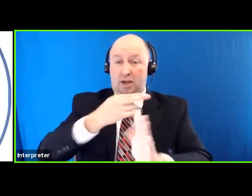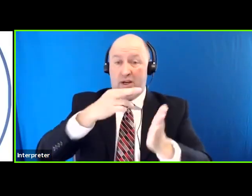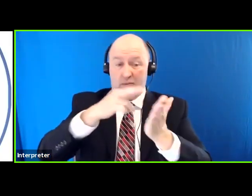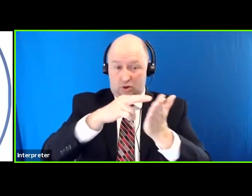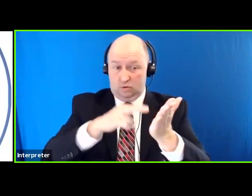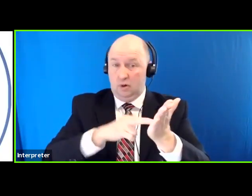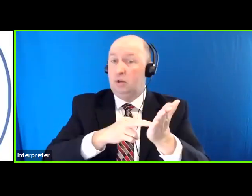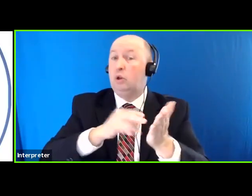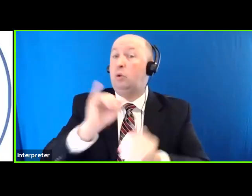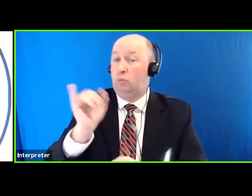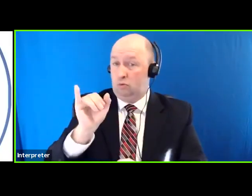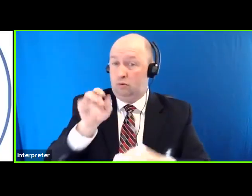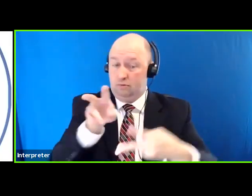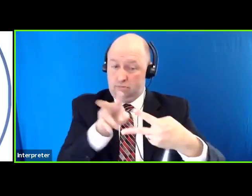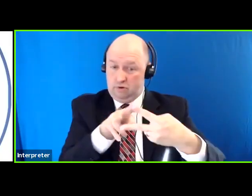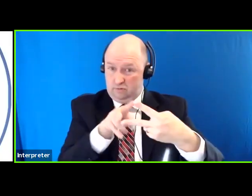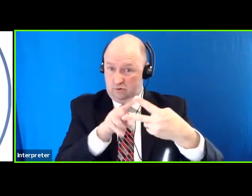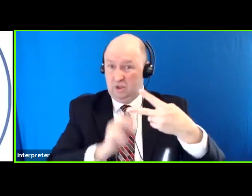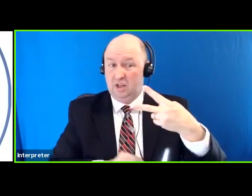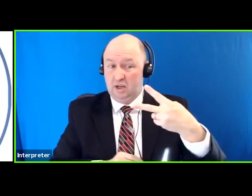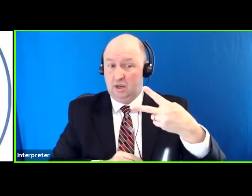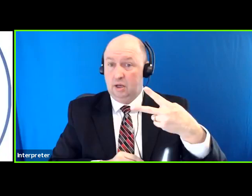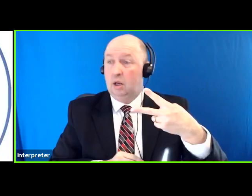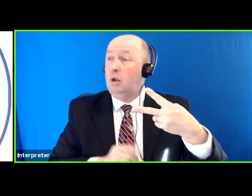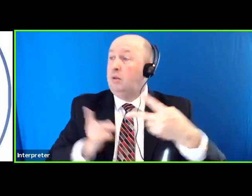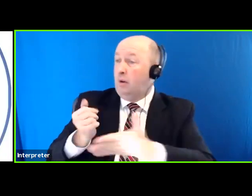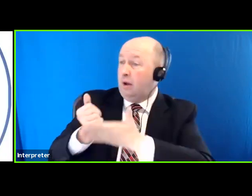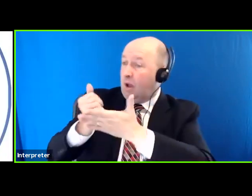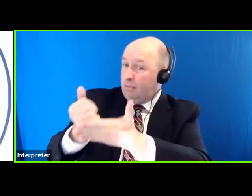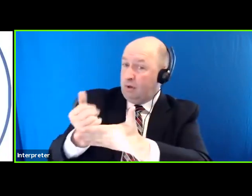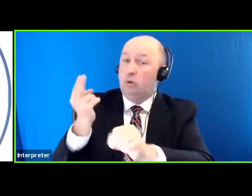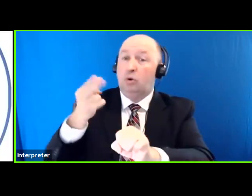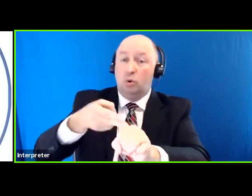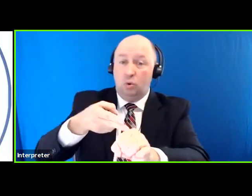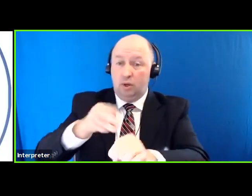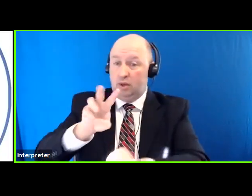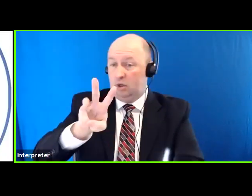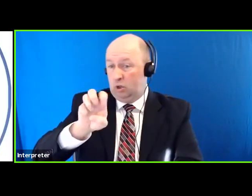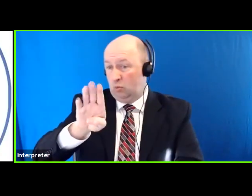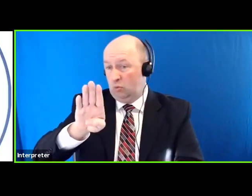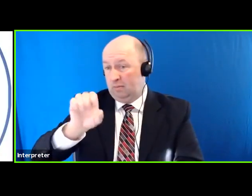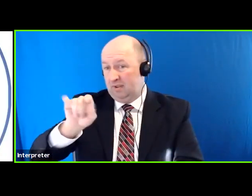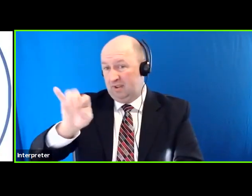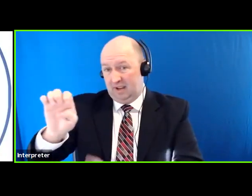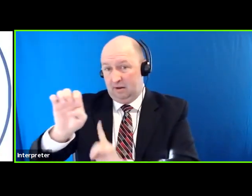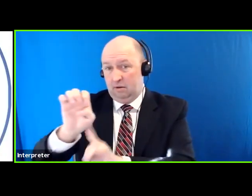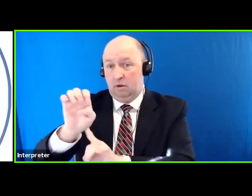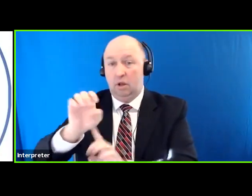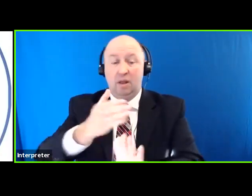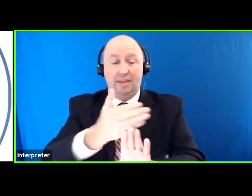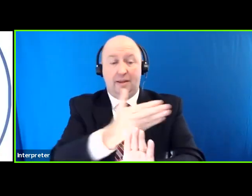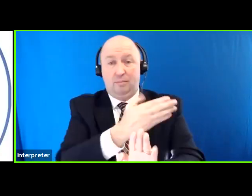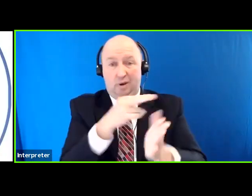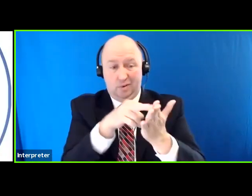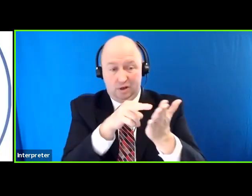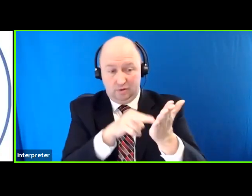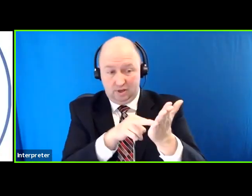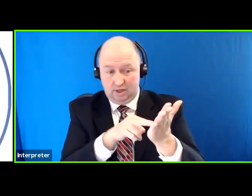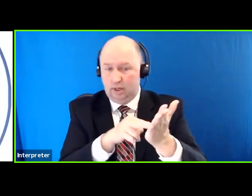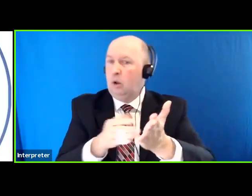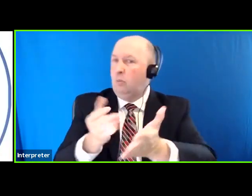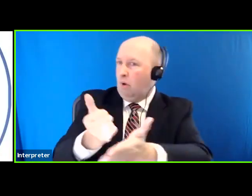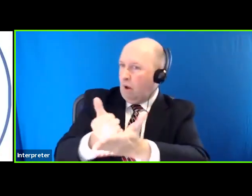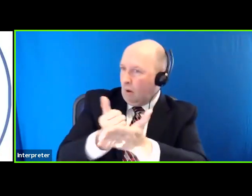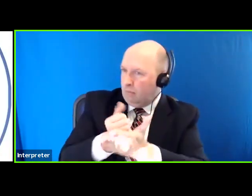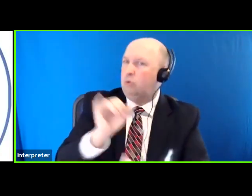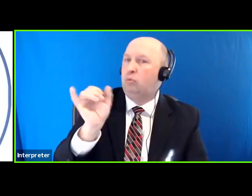too. They'll help you get onto that website. So it's that pre-registration which is going to be able to go ahead and help us as